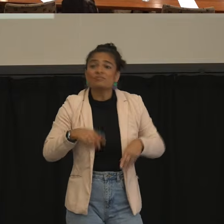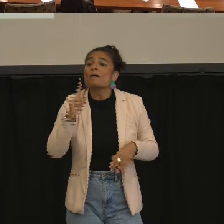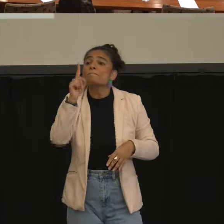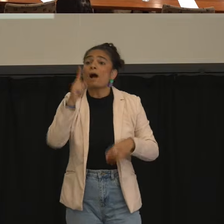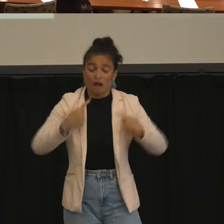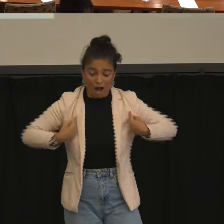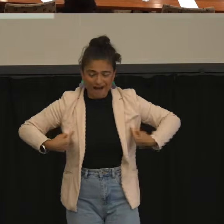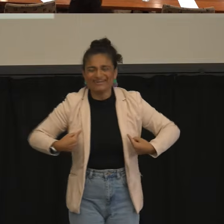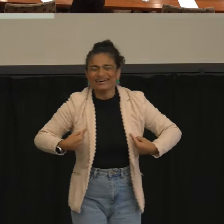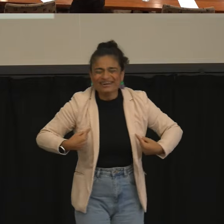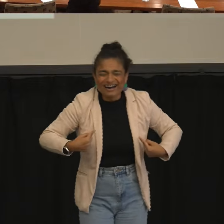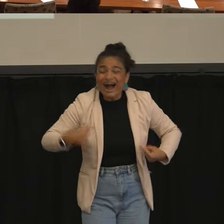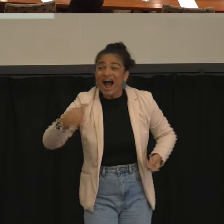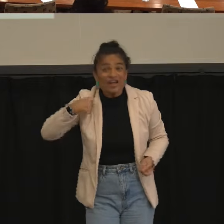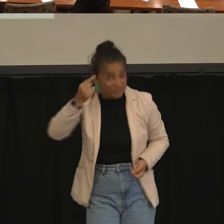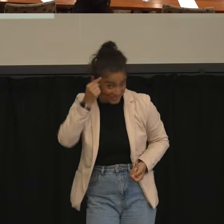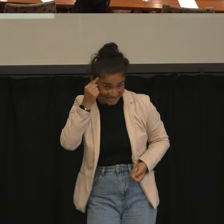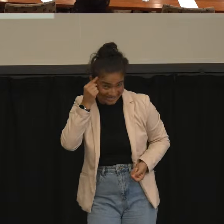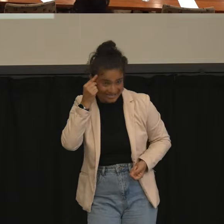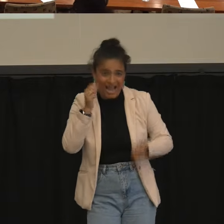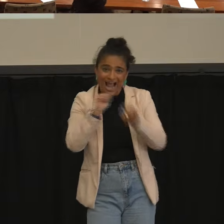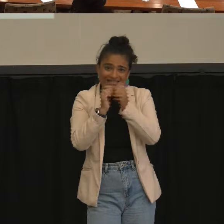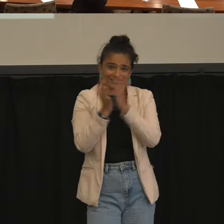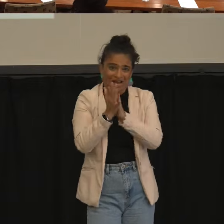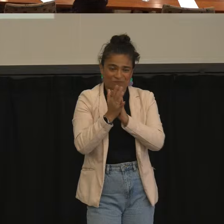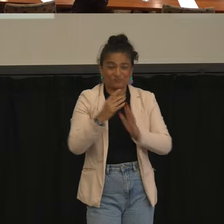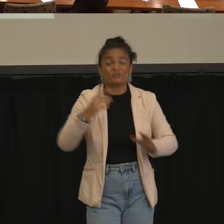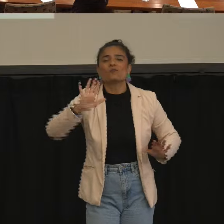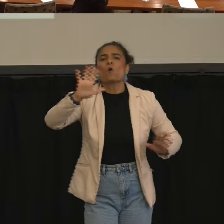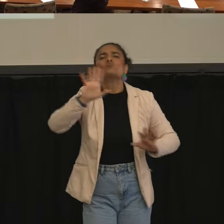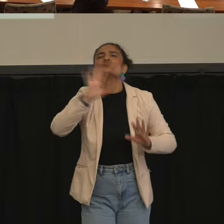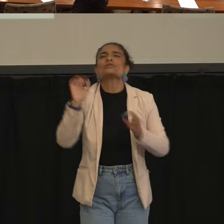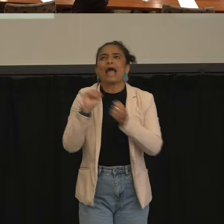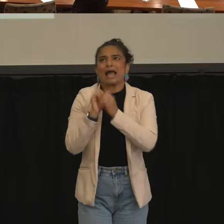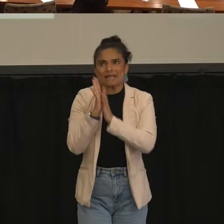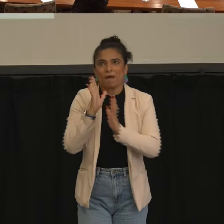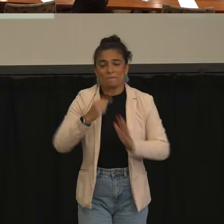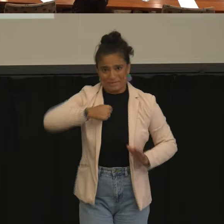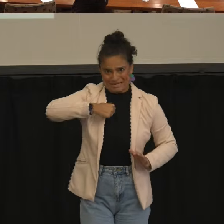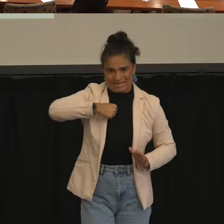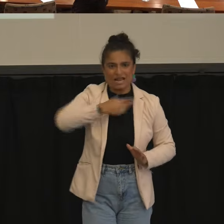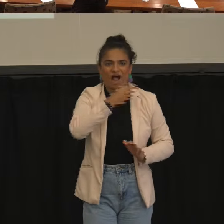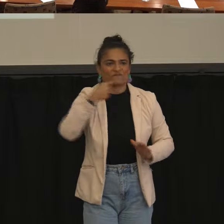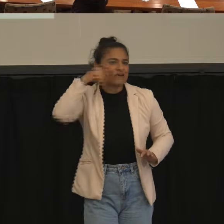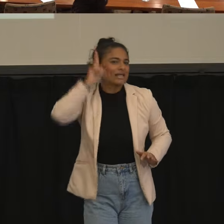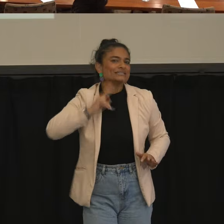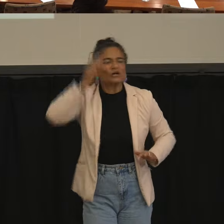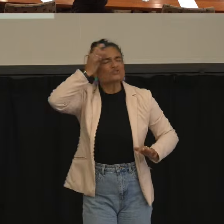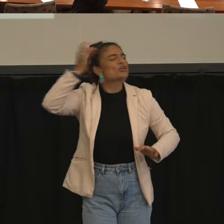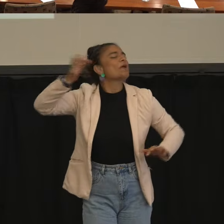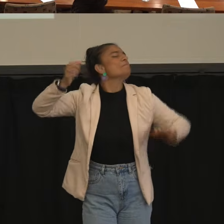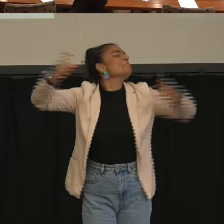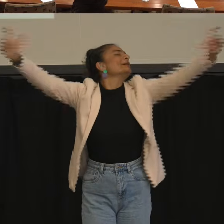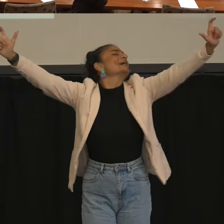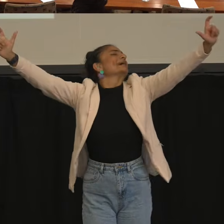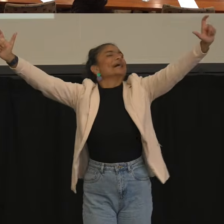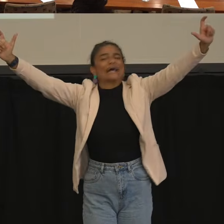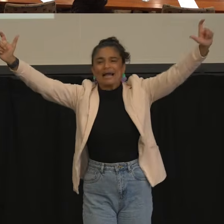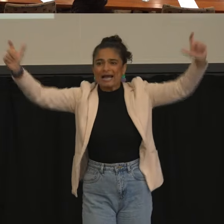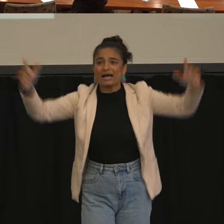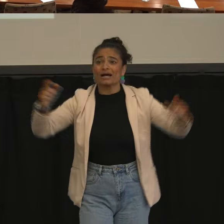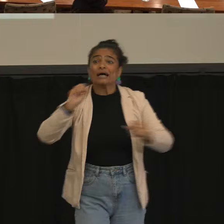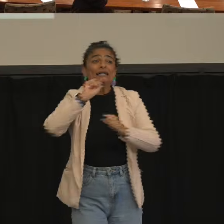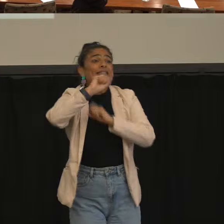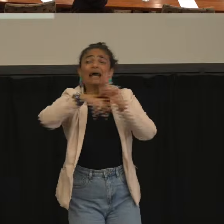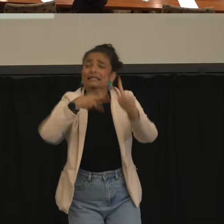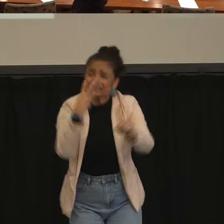and SADiLaR then decided to work with us. I think myself and Vanessa,